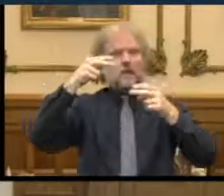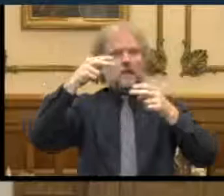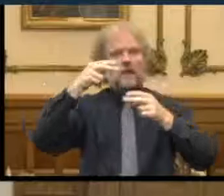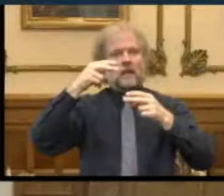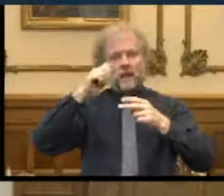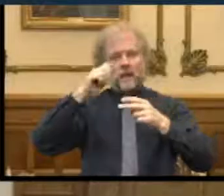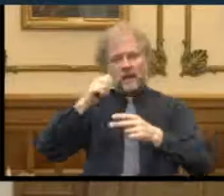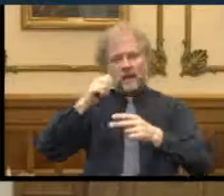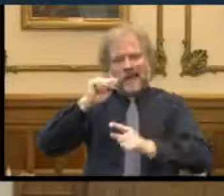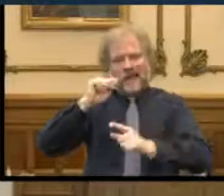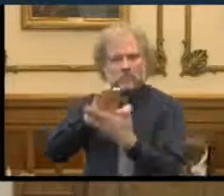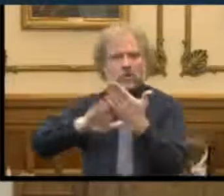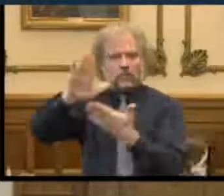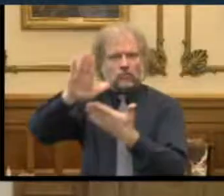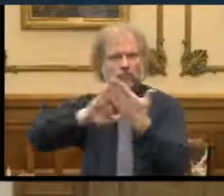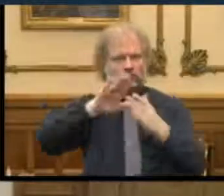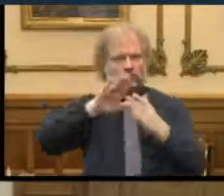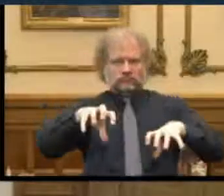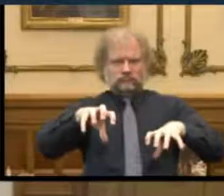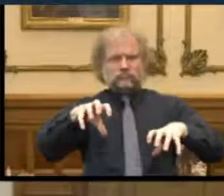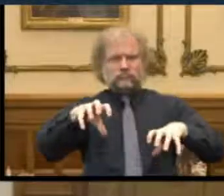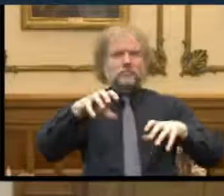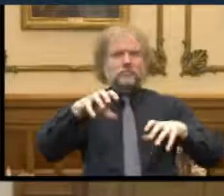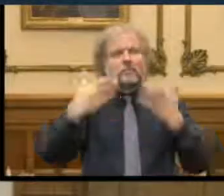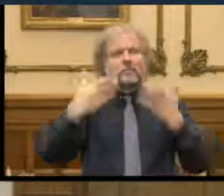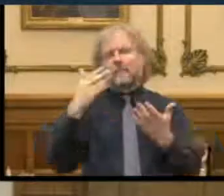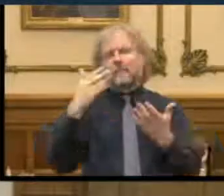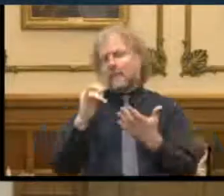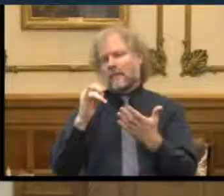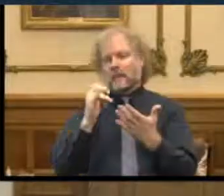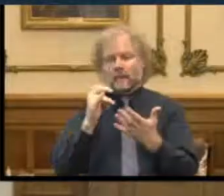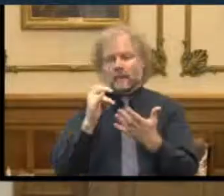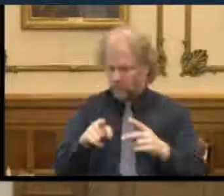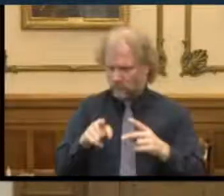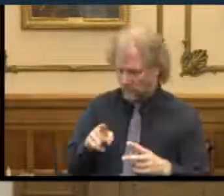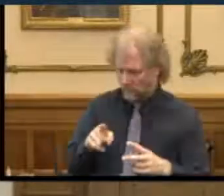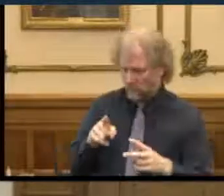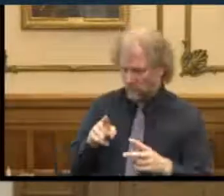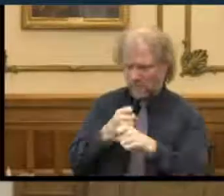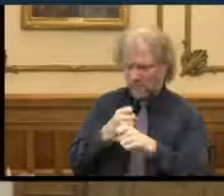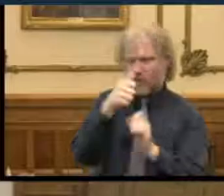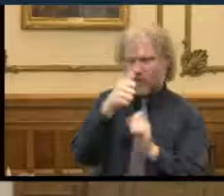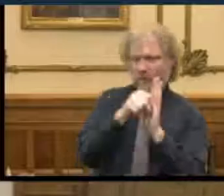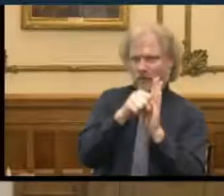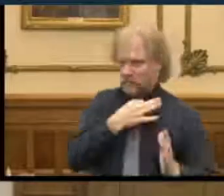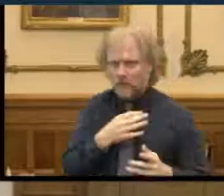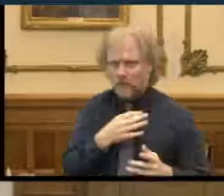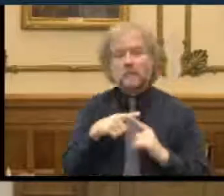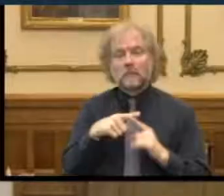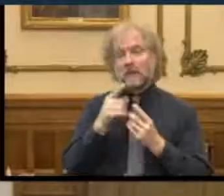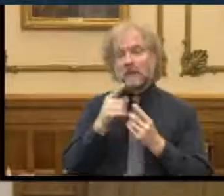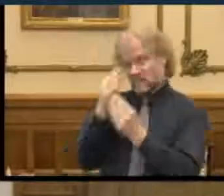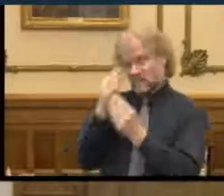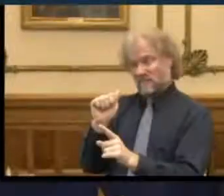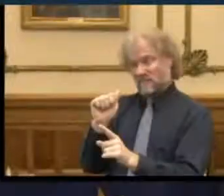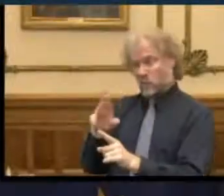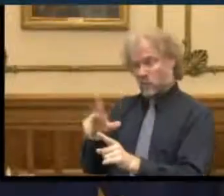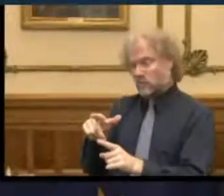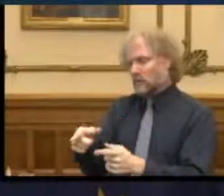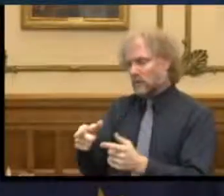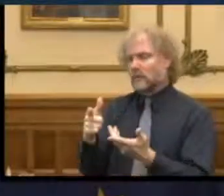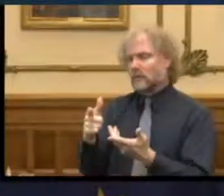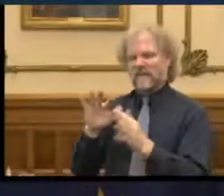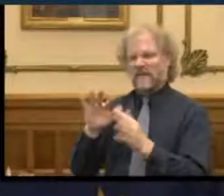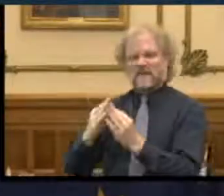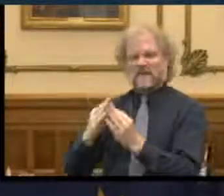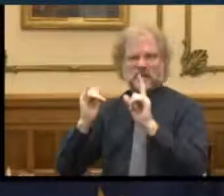college campuses, and so that may have spurred their interest. But I'll tell you, Abdul, because you've got some family